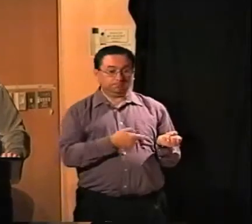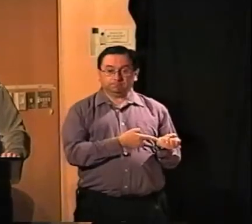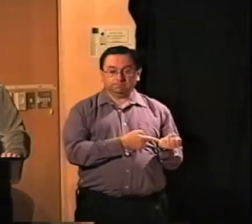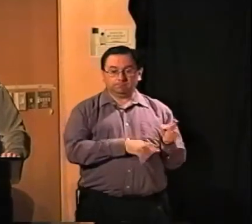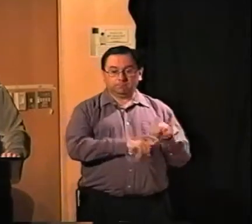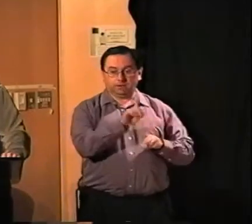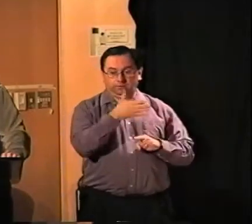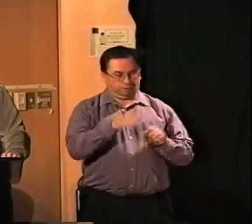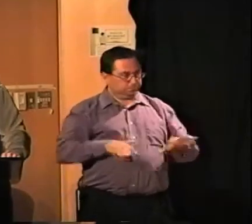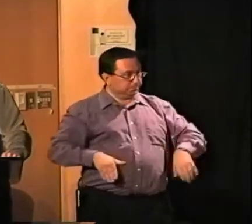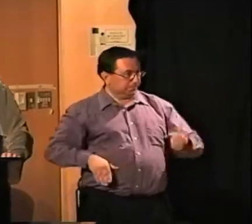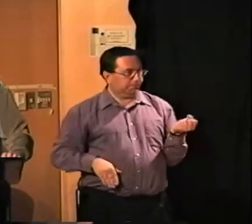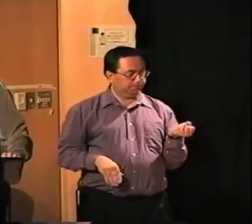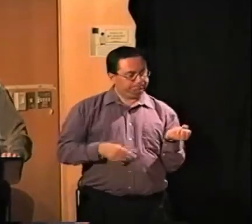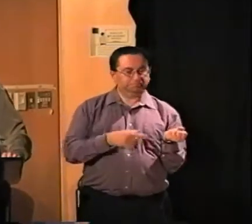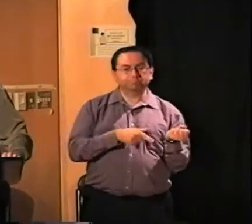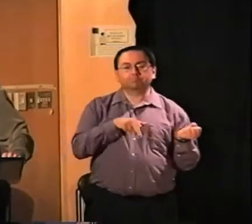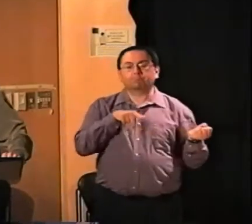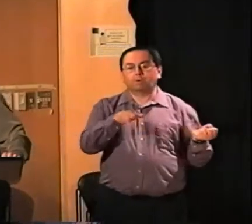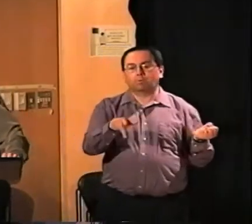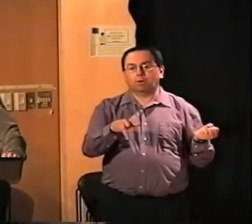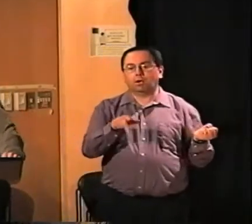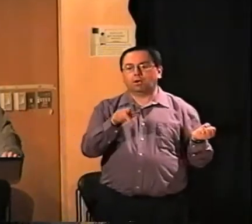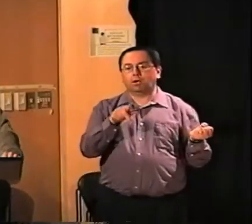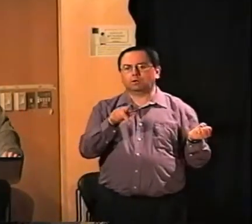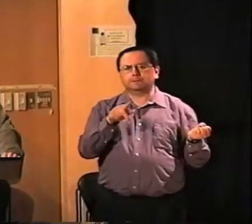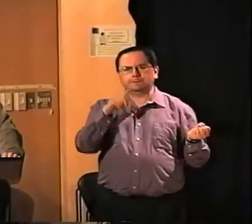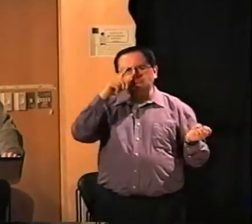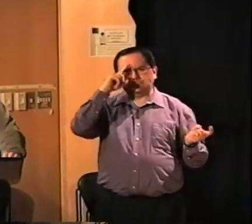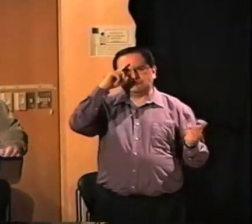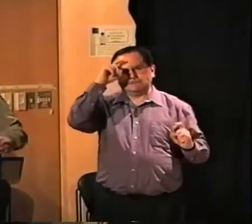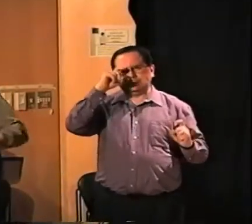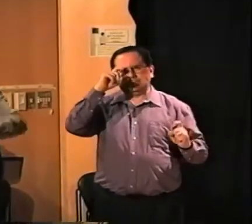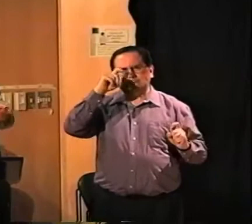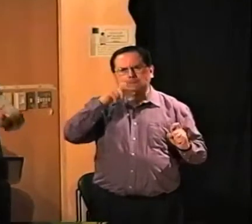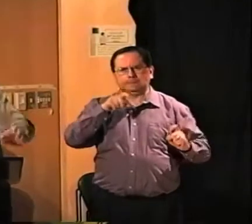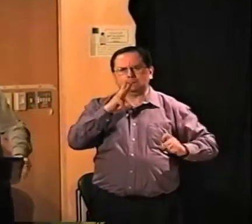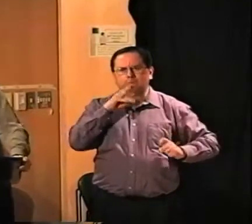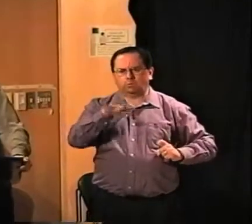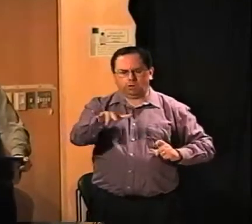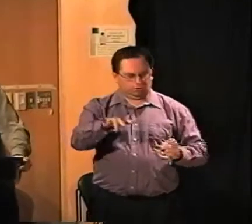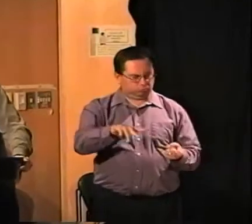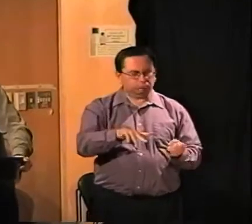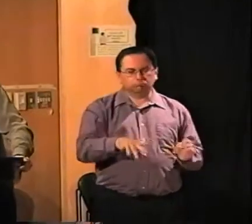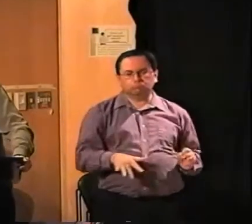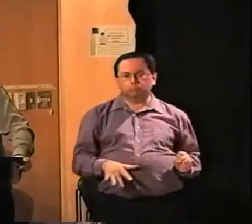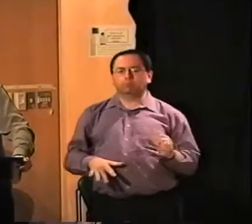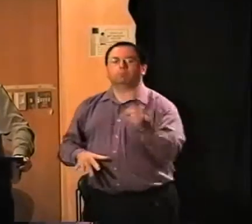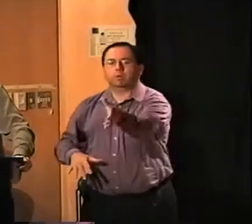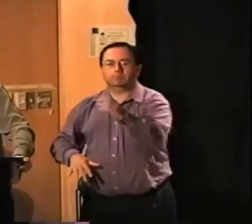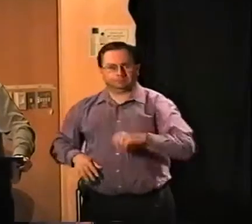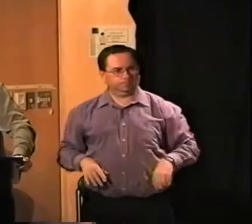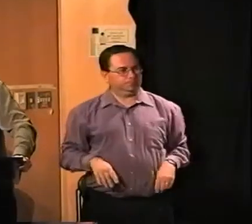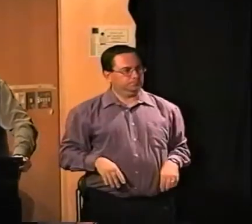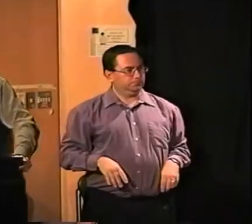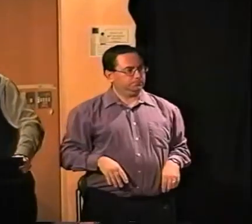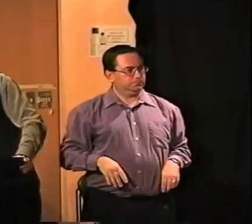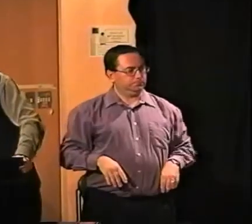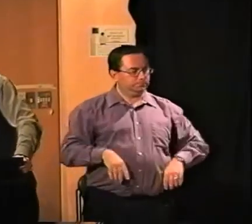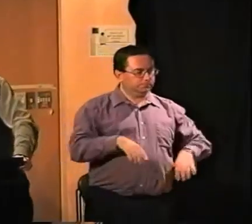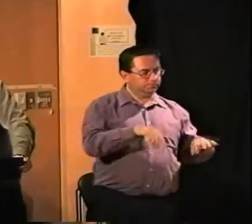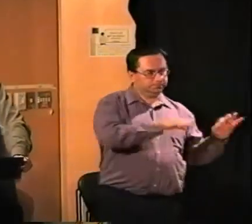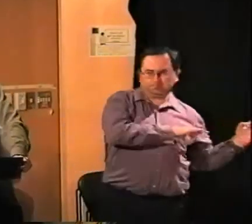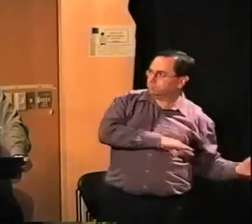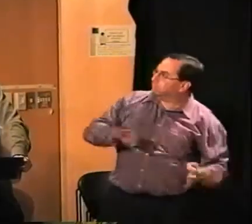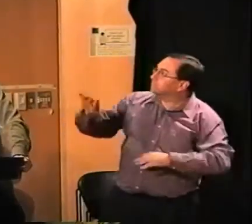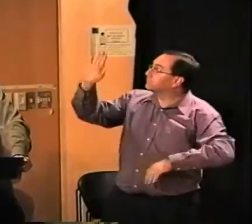up the starfish, and he walks over with a thoughtful expression on his face to the water and throws that single starfish into the water. And he turns around,